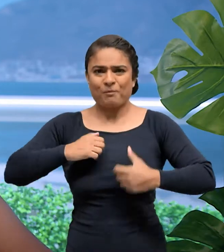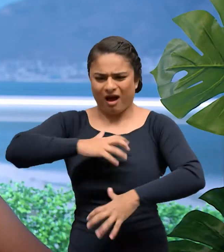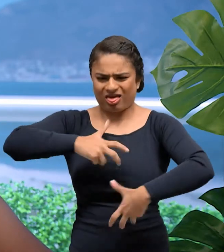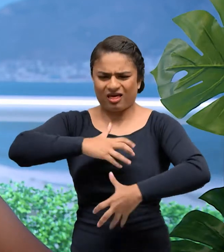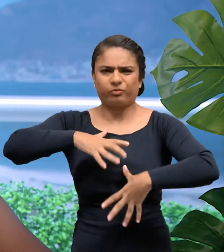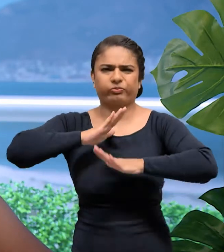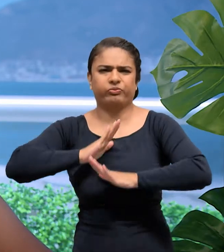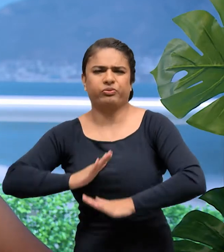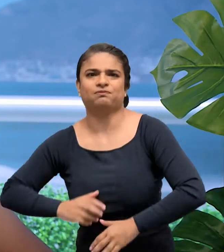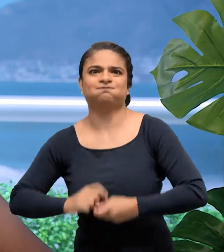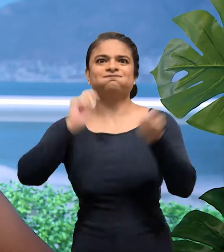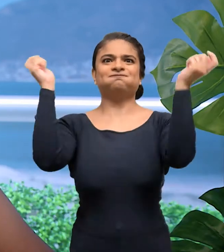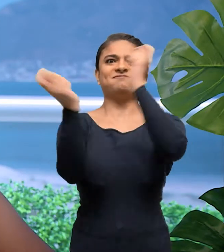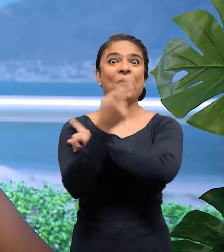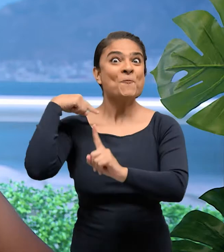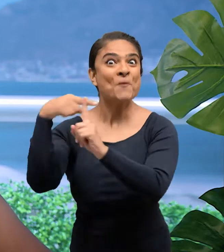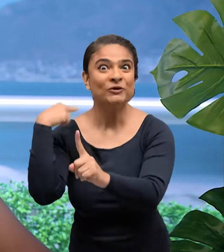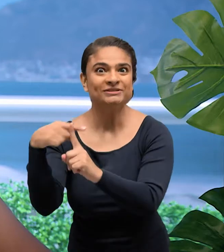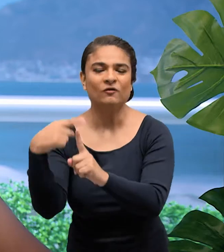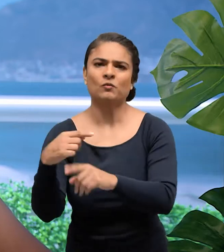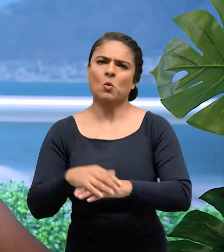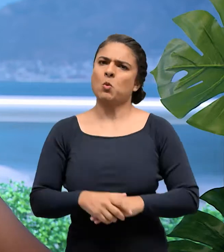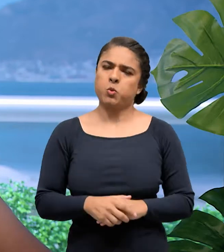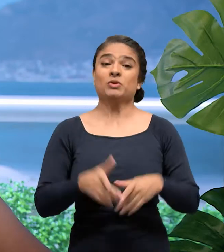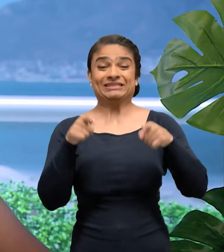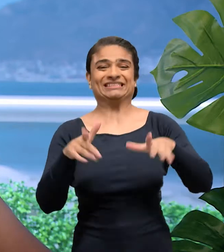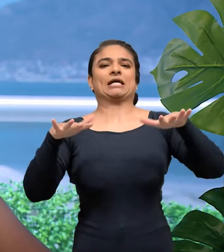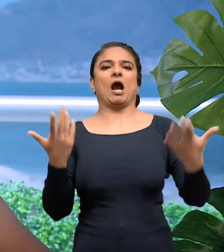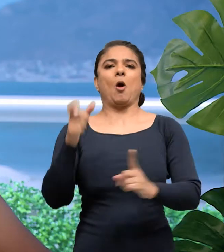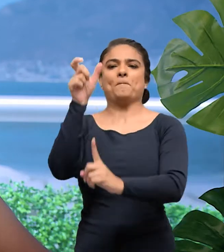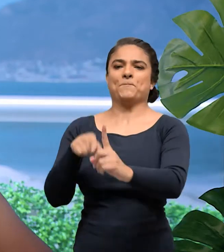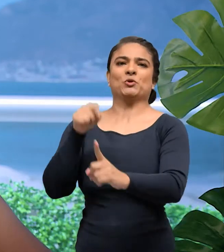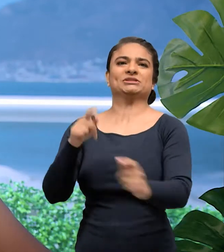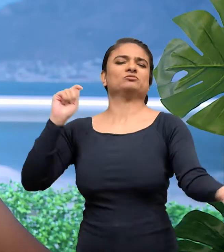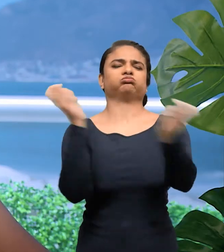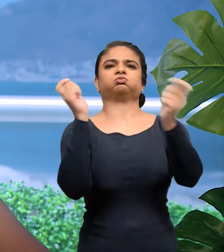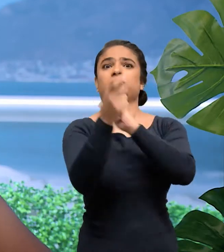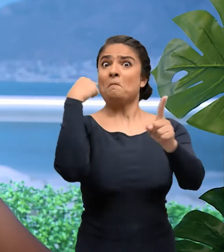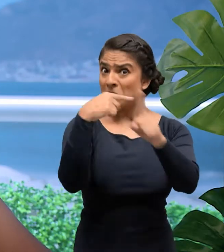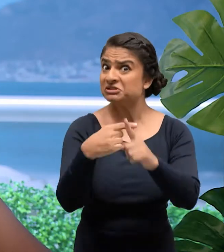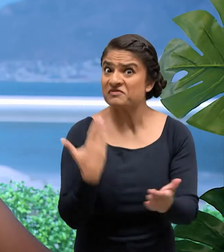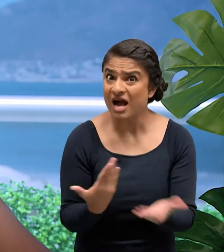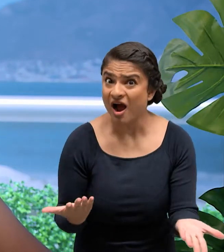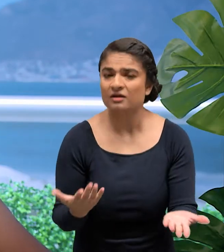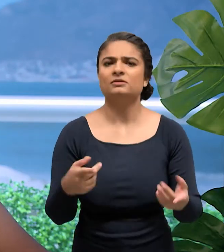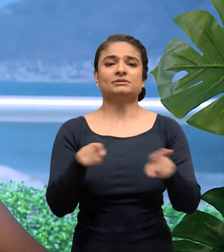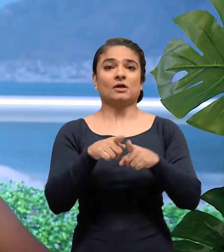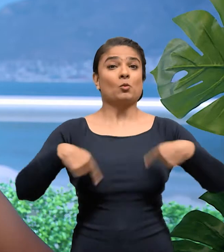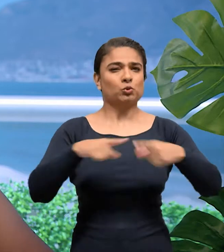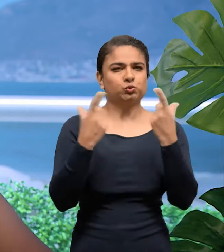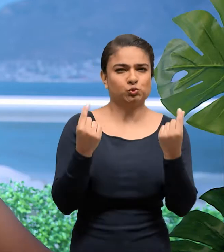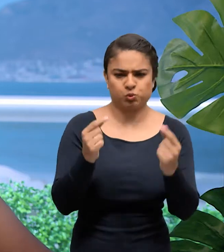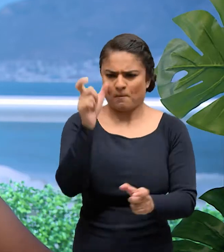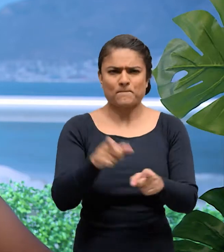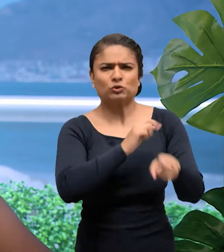positive and constructive. Art is such a powerful tool for transformation. Let's find out more about inclusive art practices and what it